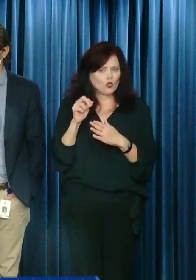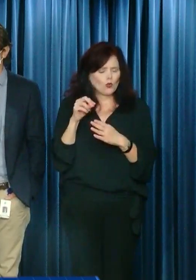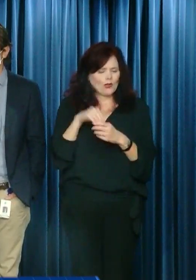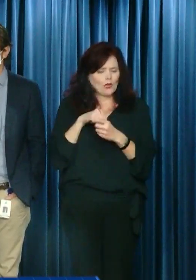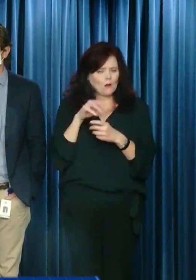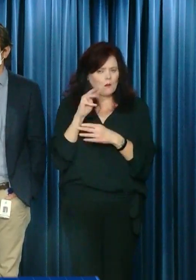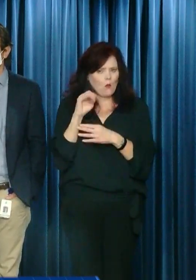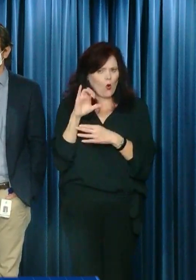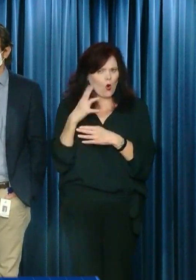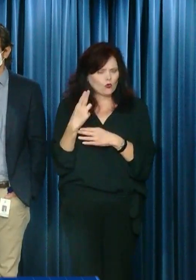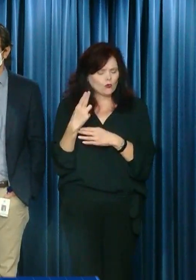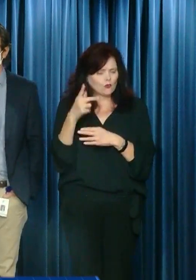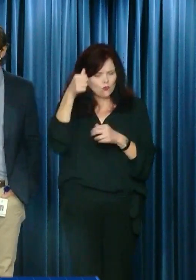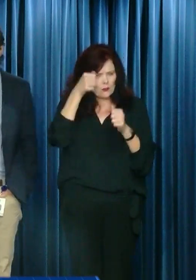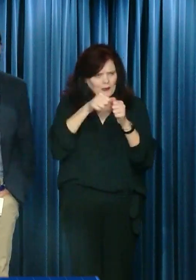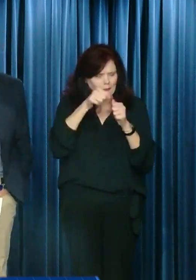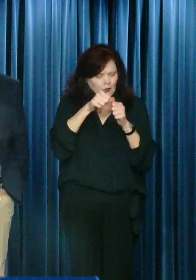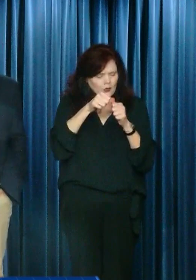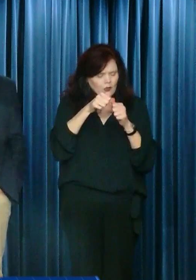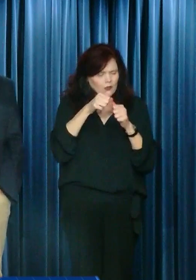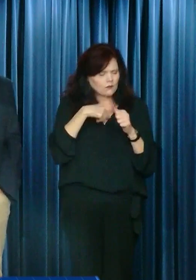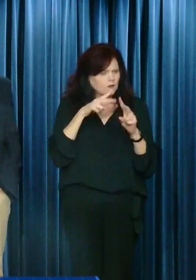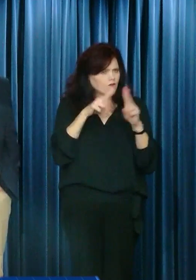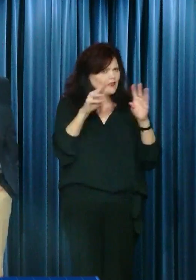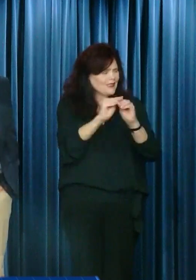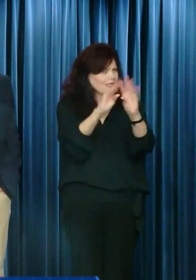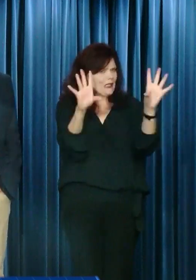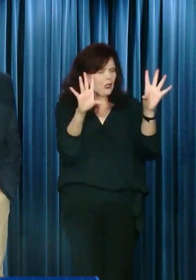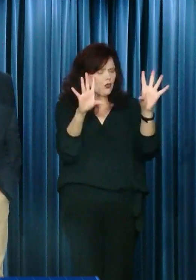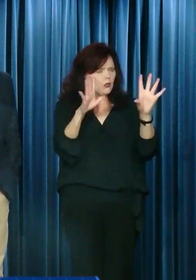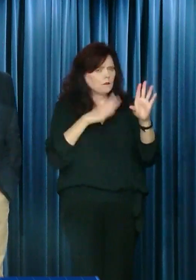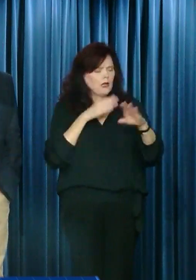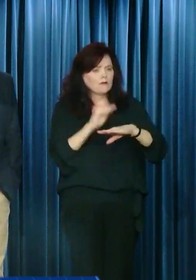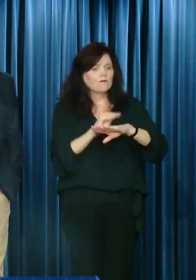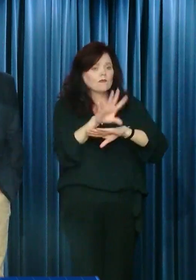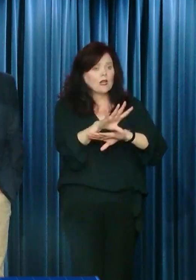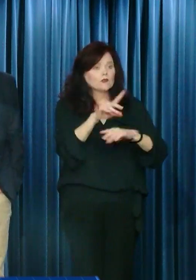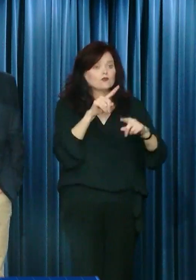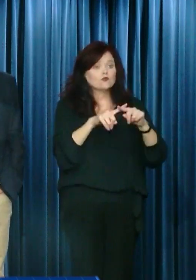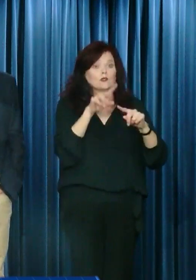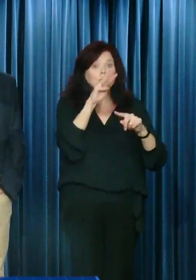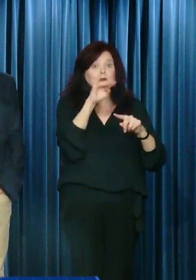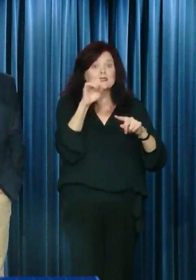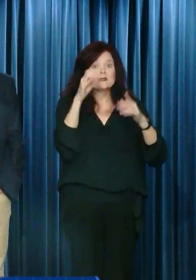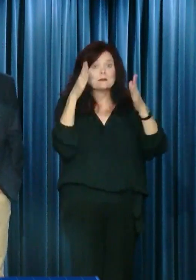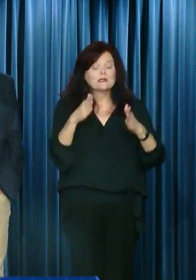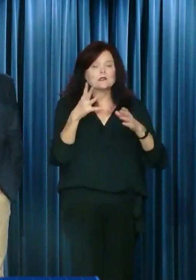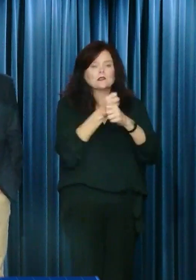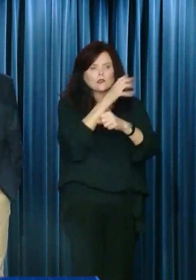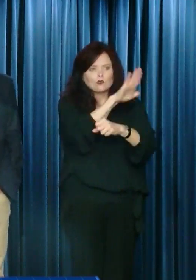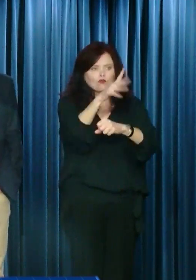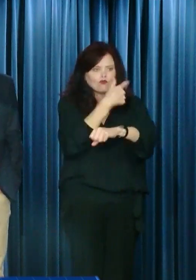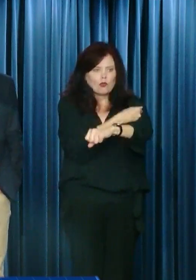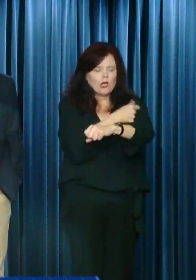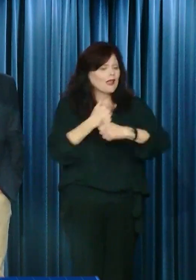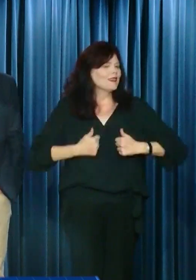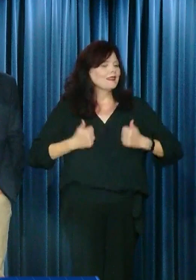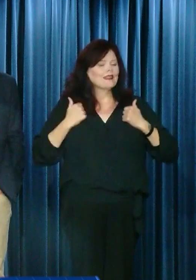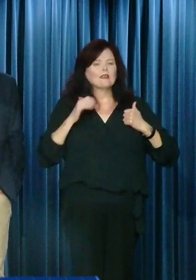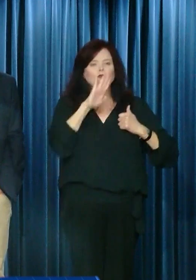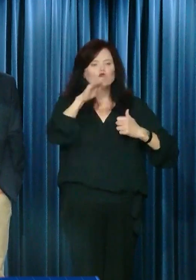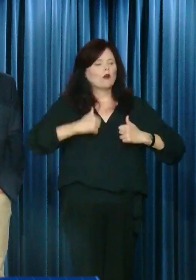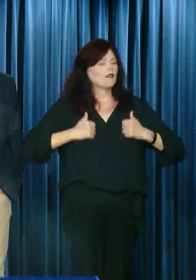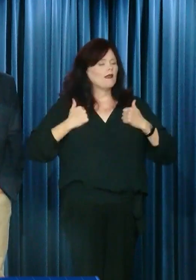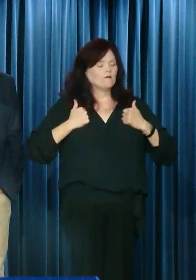March. In March, you'll recall, I was very clear. My advice to Mississippians in March was to get your shot and live your